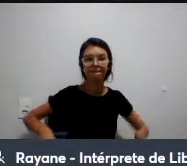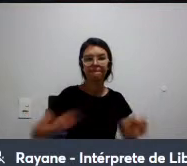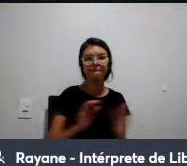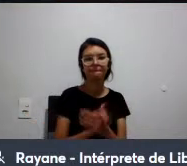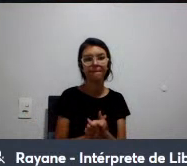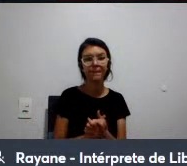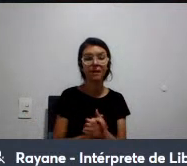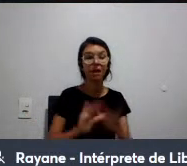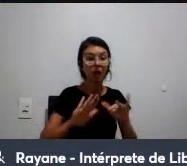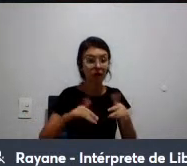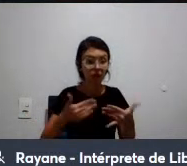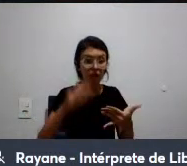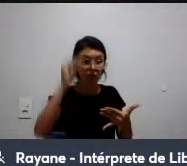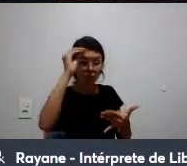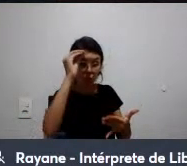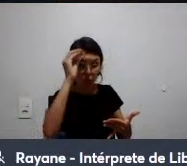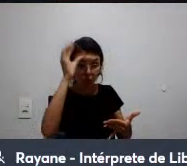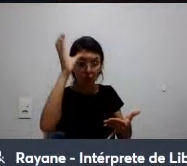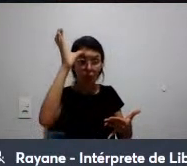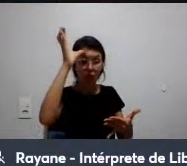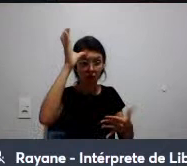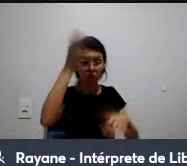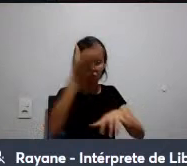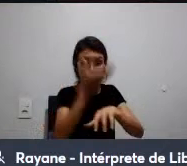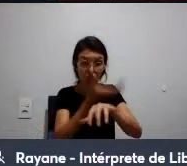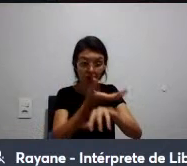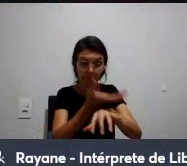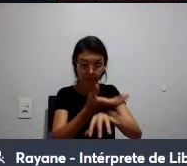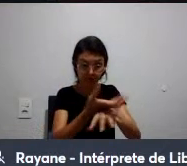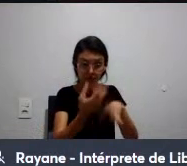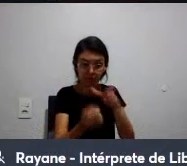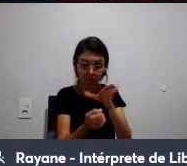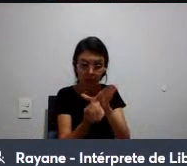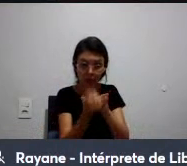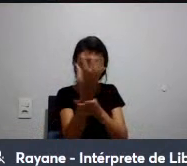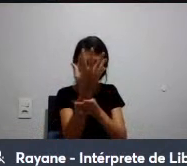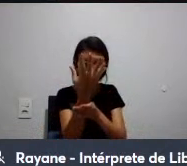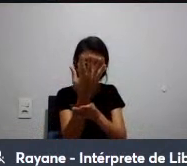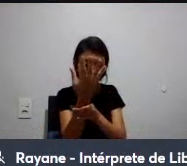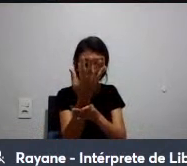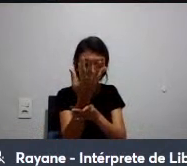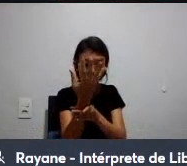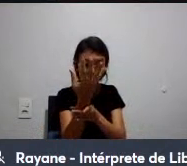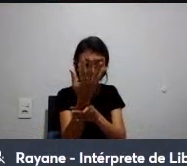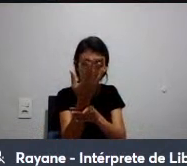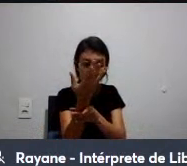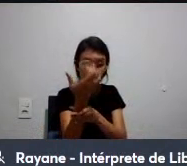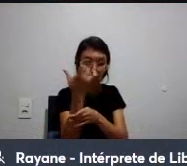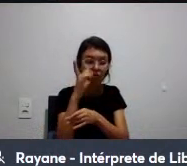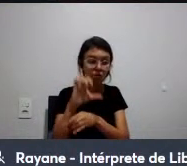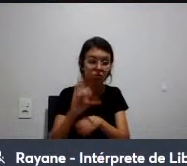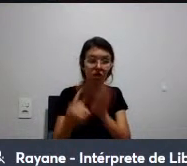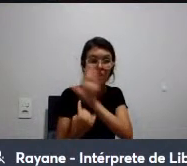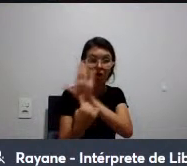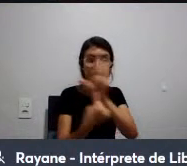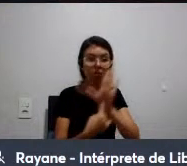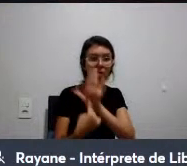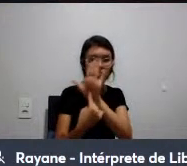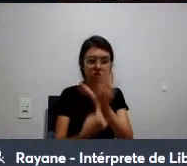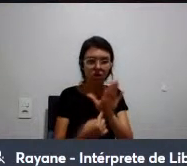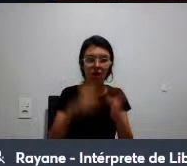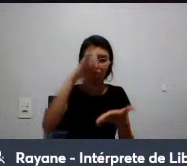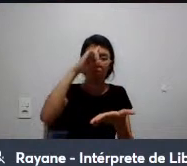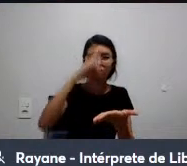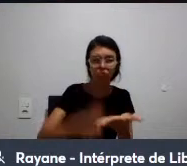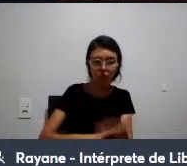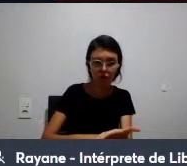O conhecimento disciplinar produzido, em geral, reflete a autoridade e as teorias do